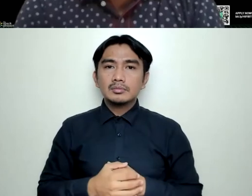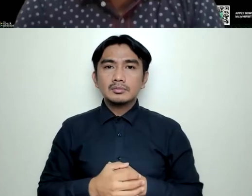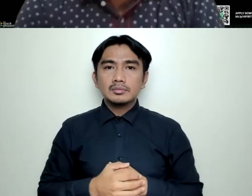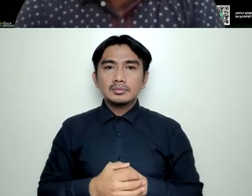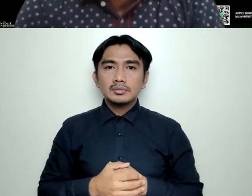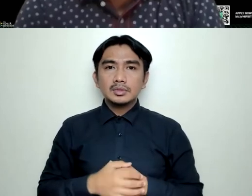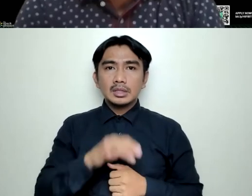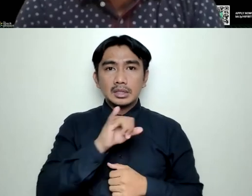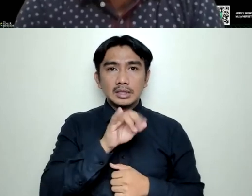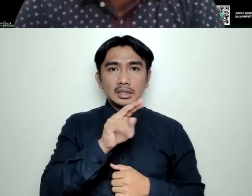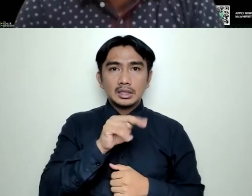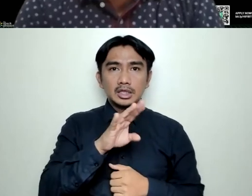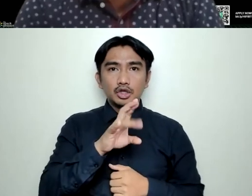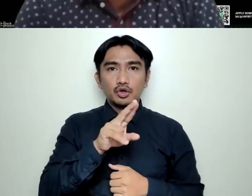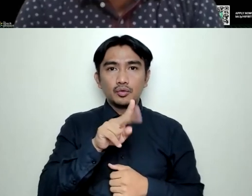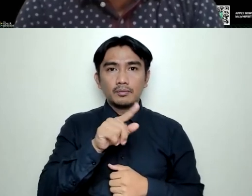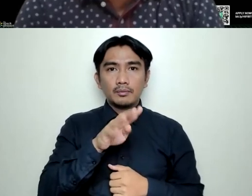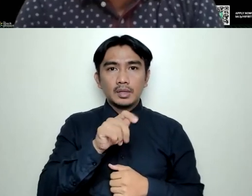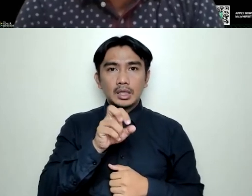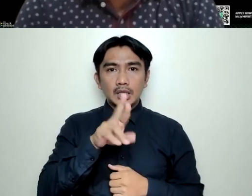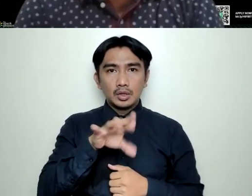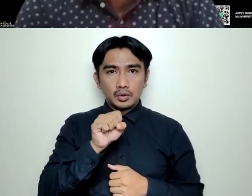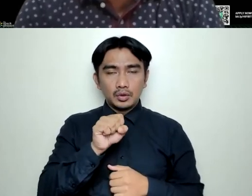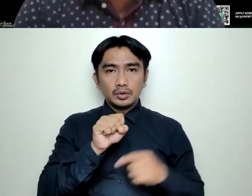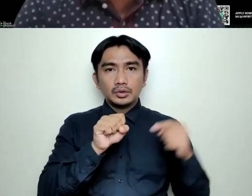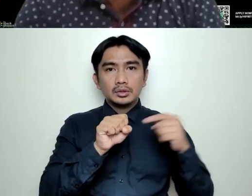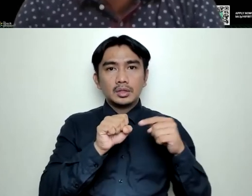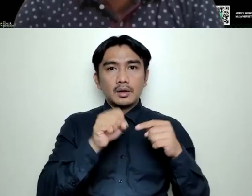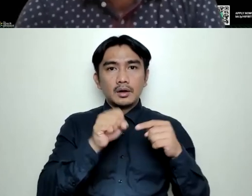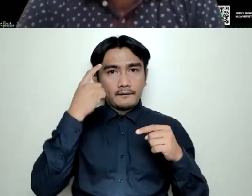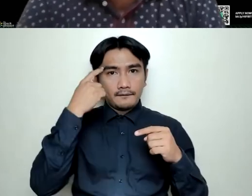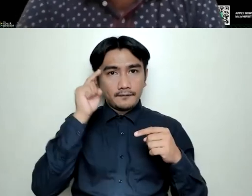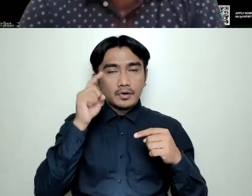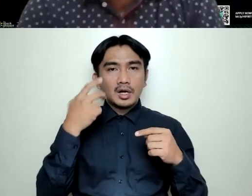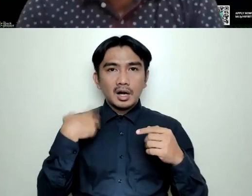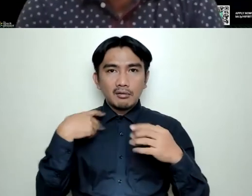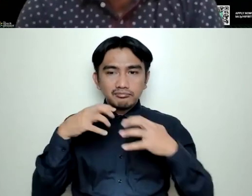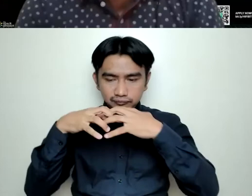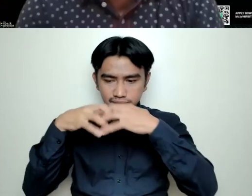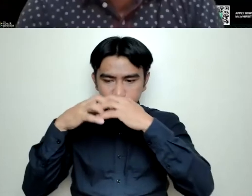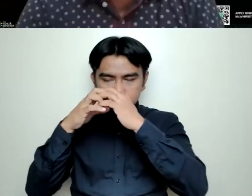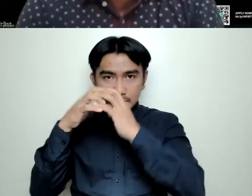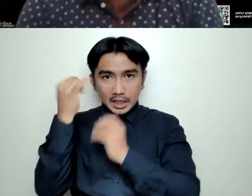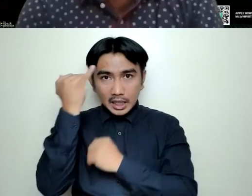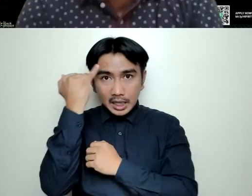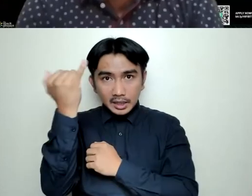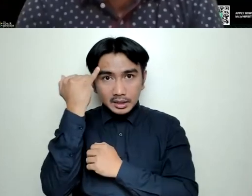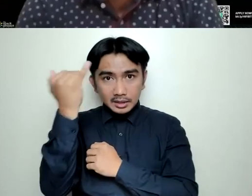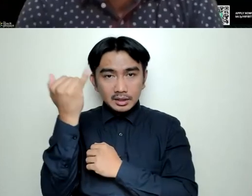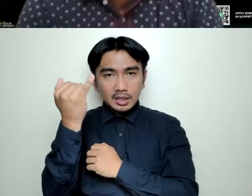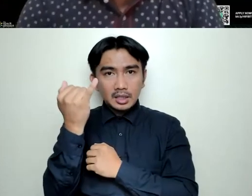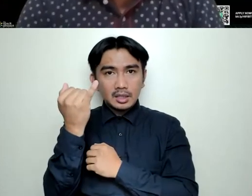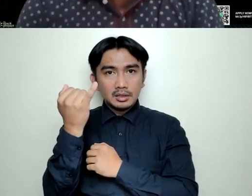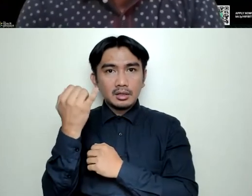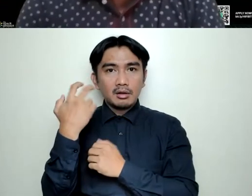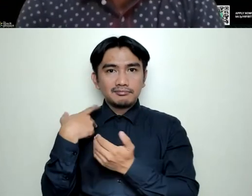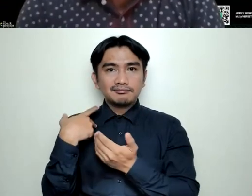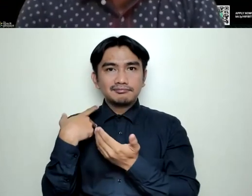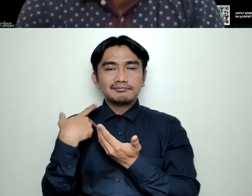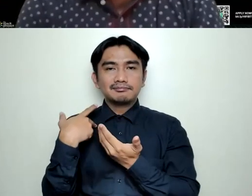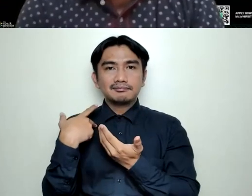Incubators are known from incubating your idea to at least a prototype, or even join a hackathon. So